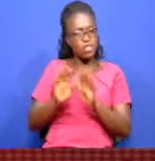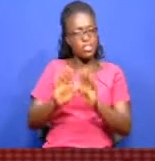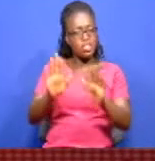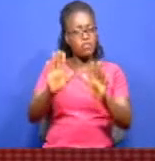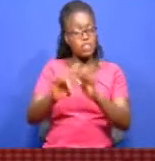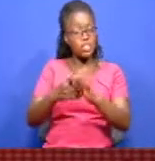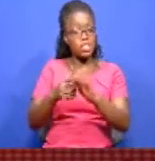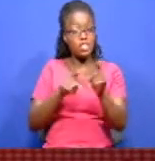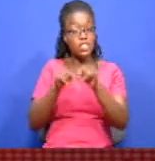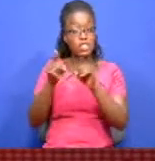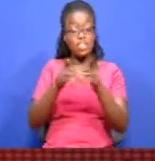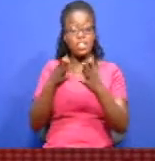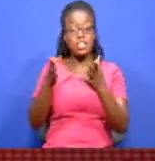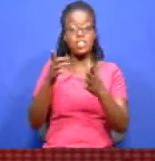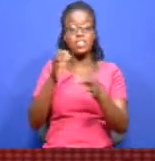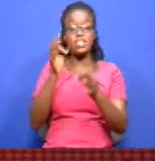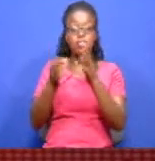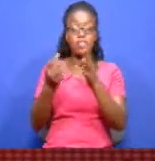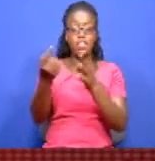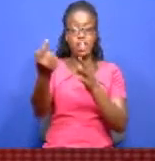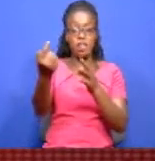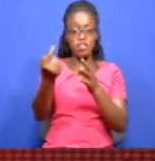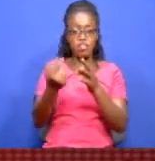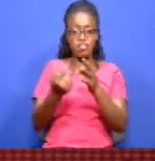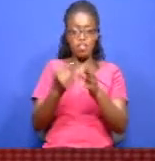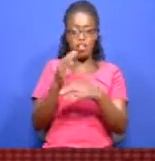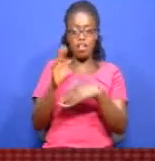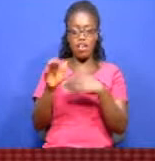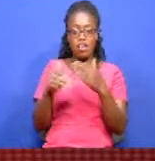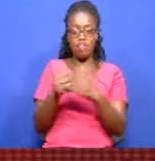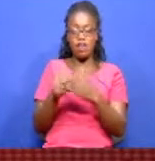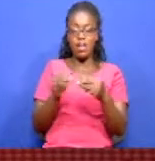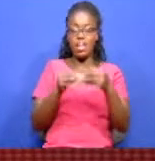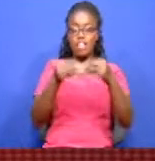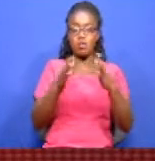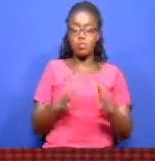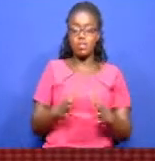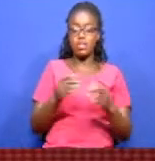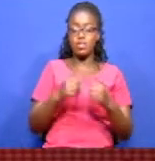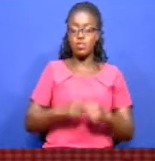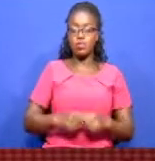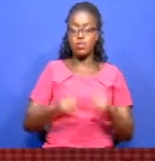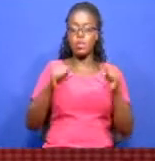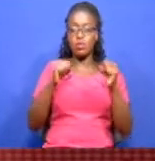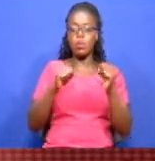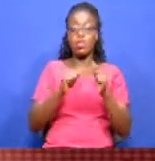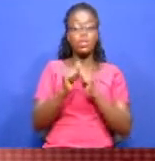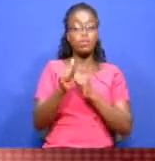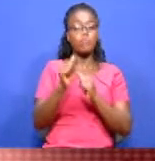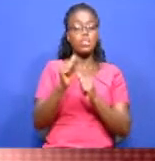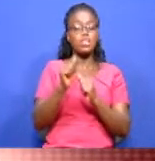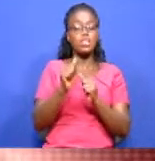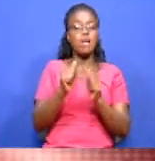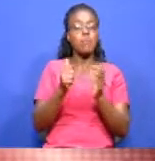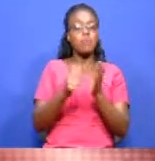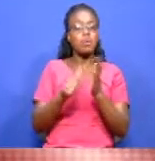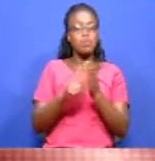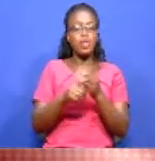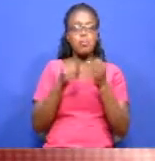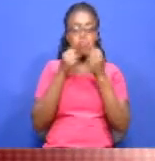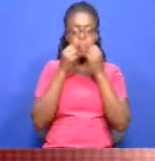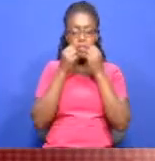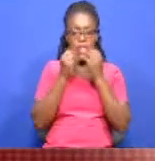that when they arrive at the border, they will be able to be passed through without any problem if they are carrying